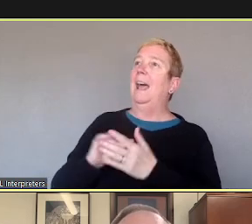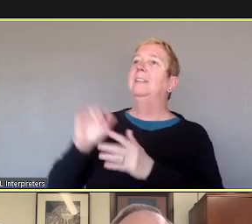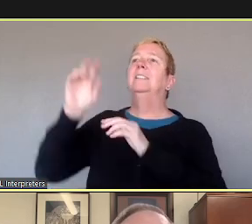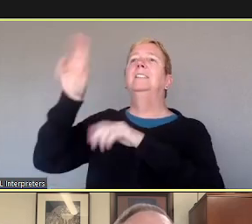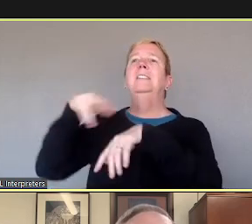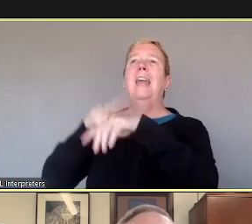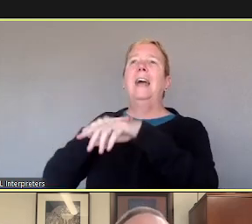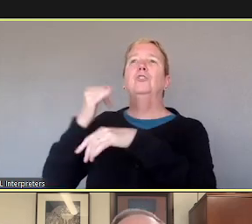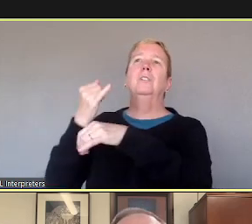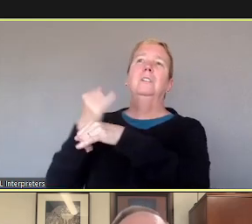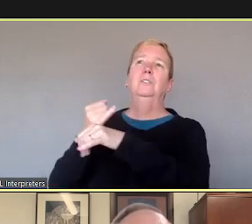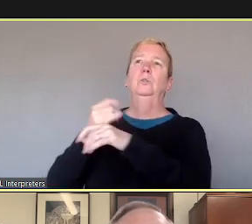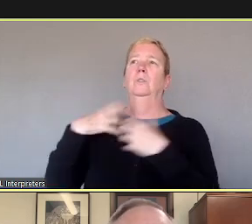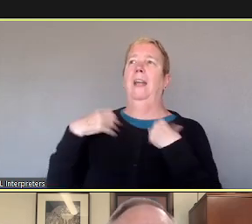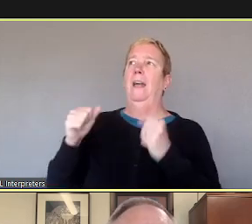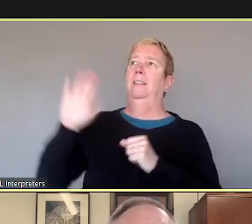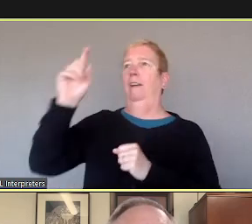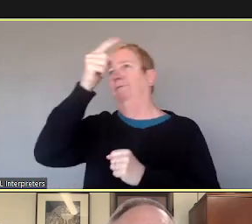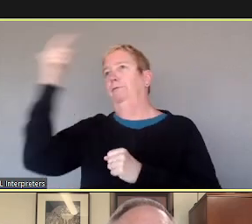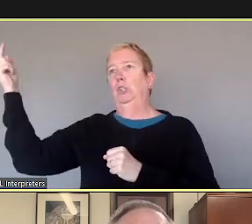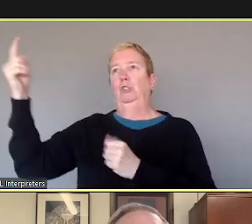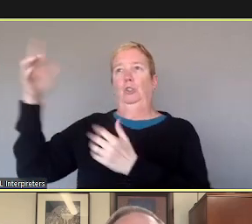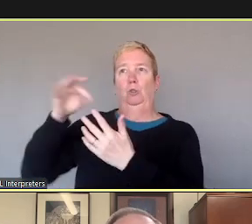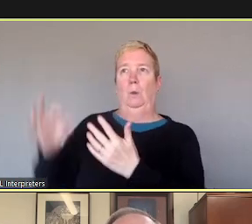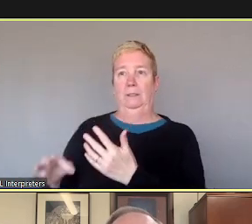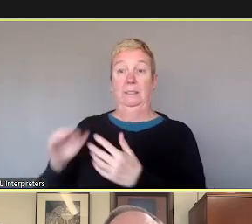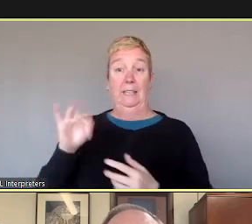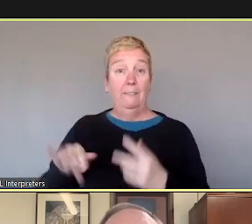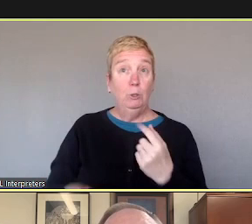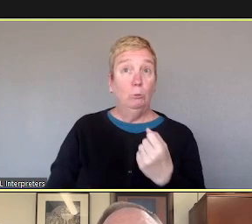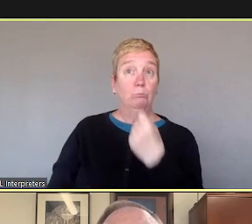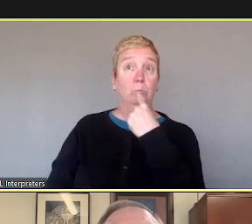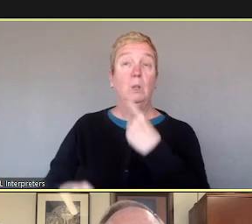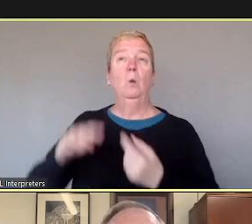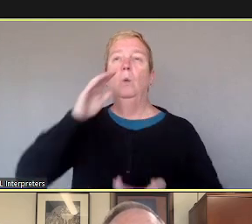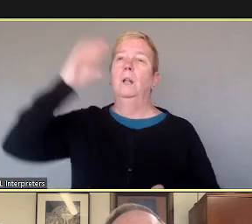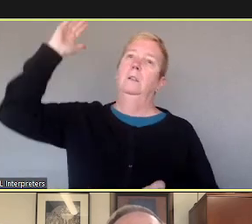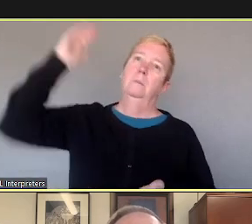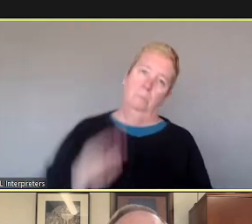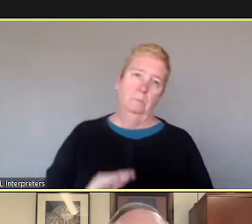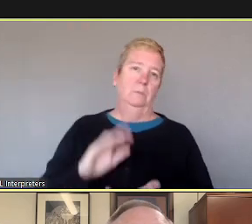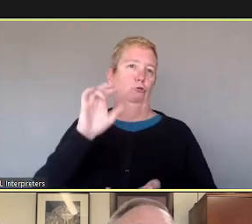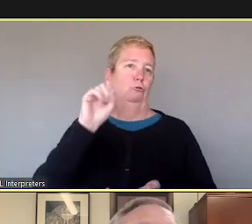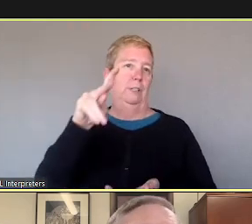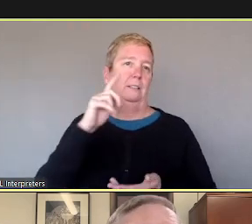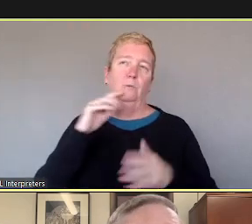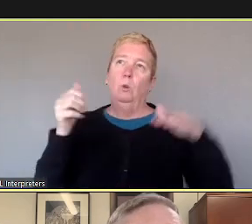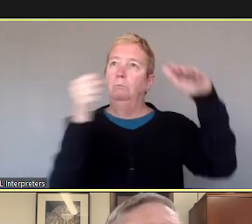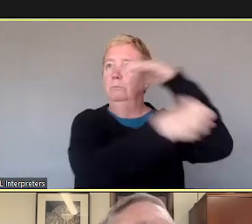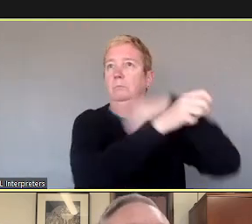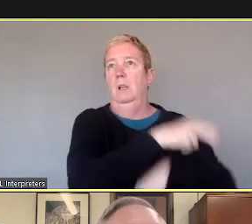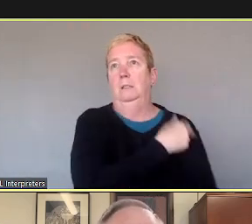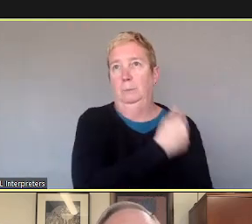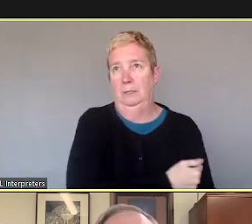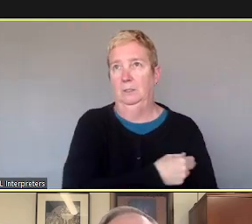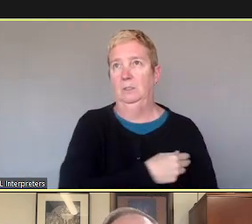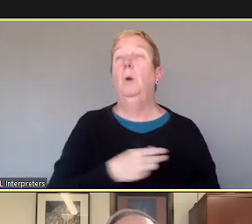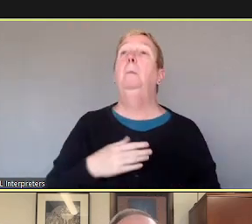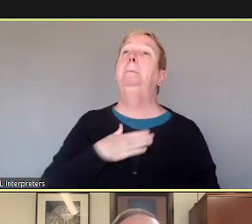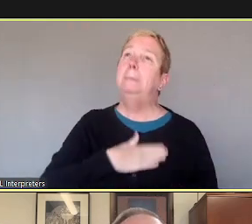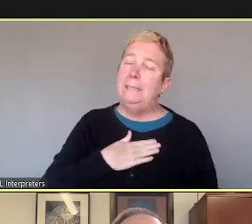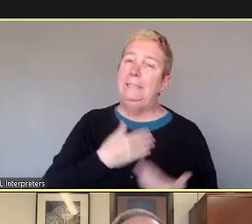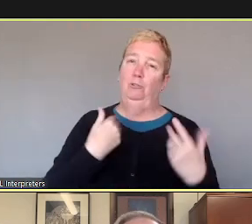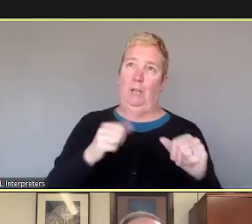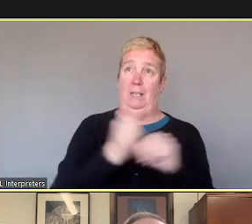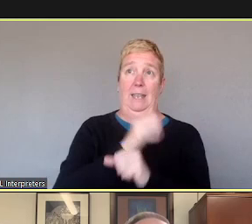preferred medication, reduces your risk of hospitalization by 88%. Everyone should try to go for that first. It